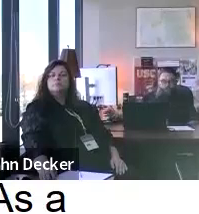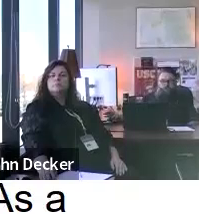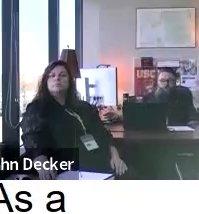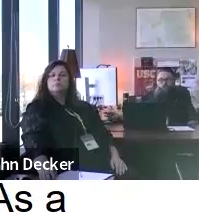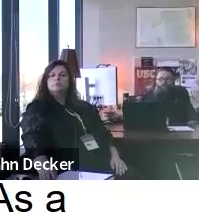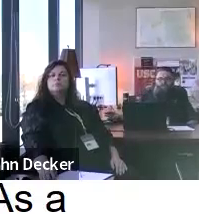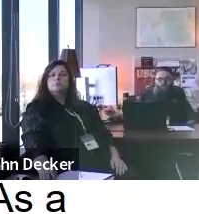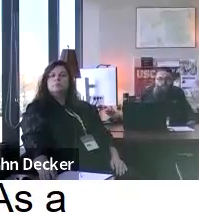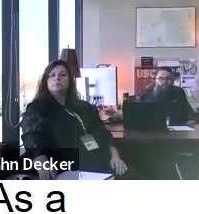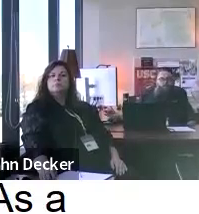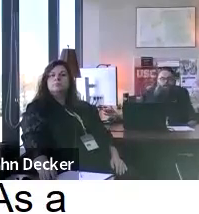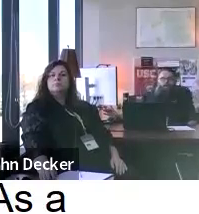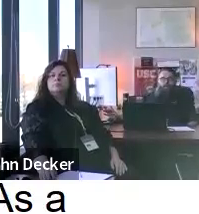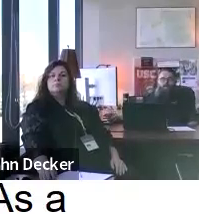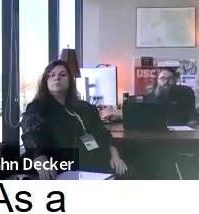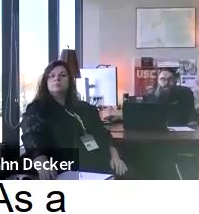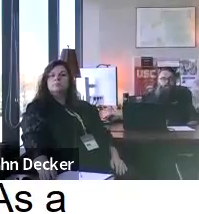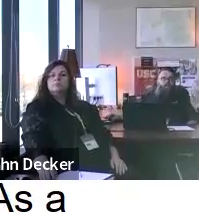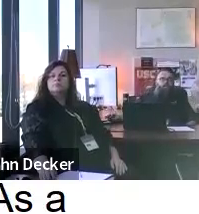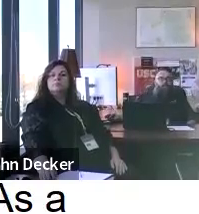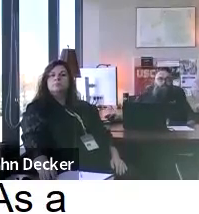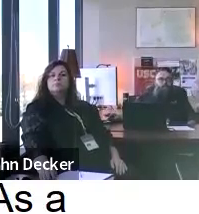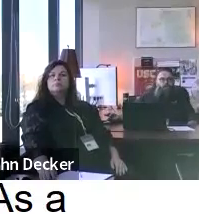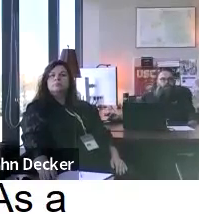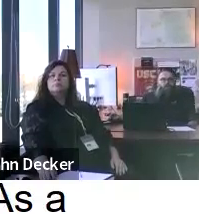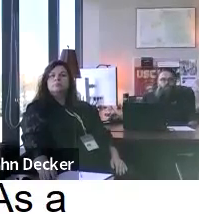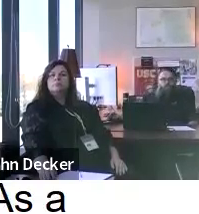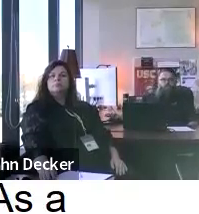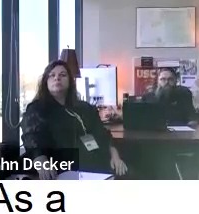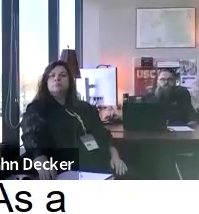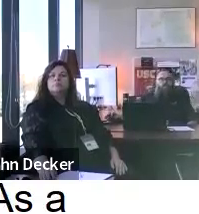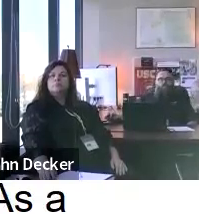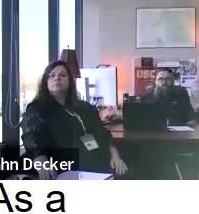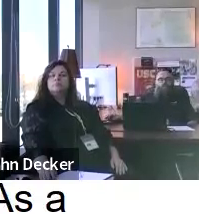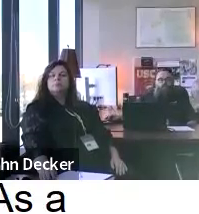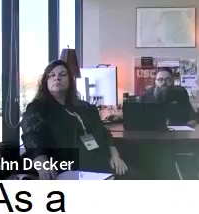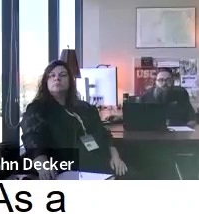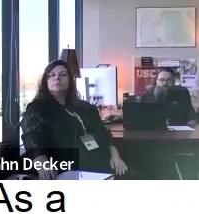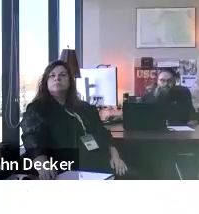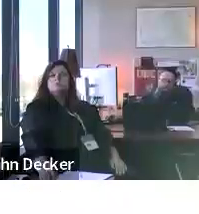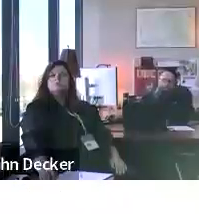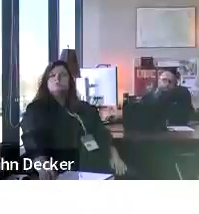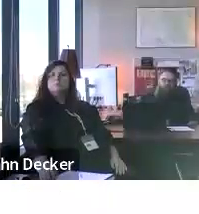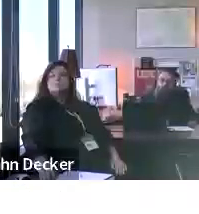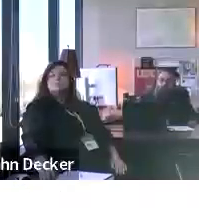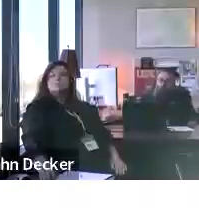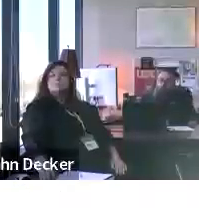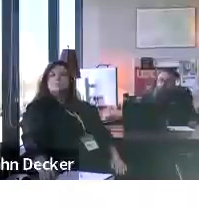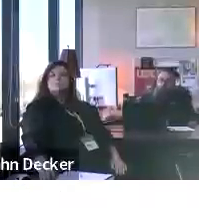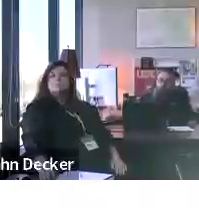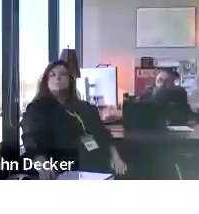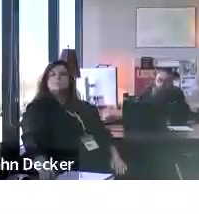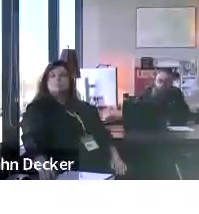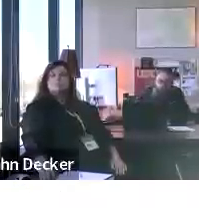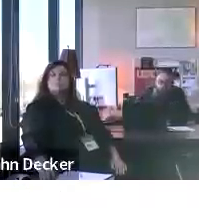services, what's the plan for updating possibly IPPs if an individual's service is going to be changing through the rate study? So now